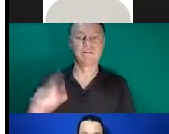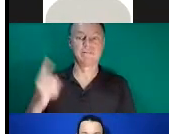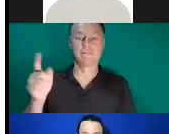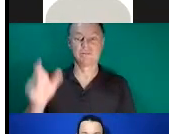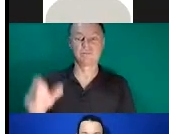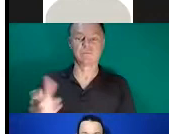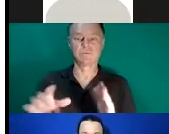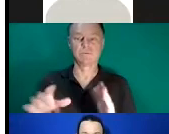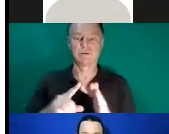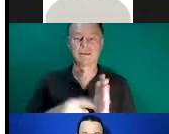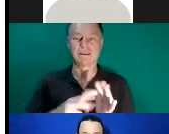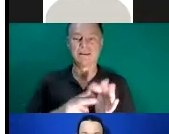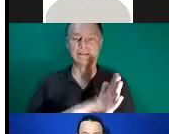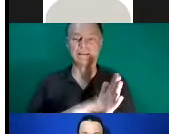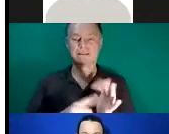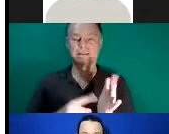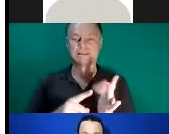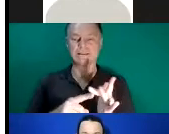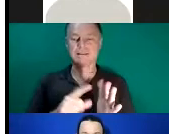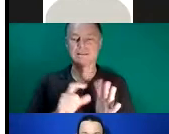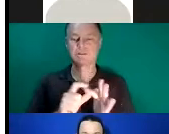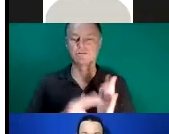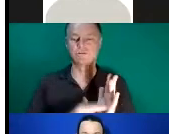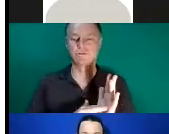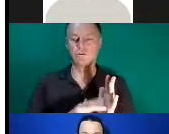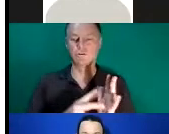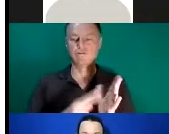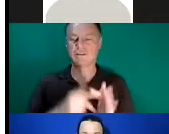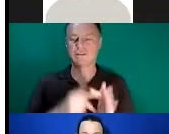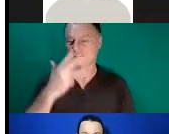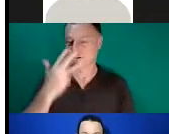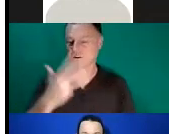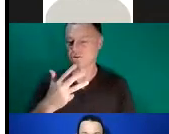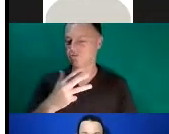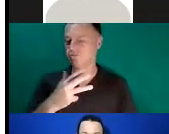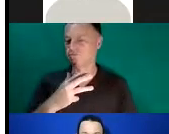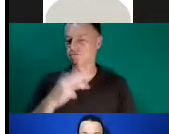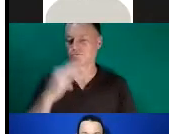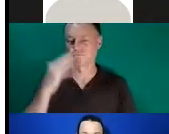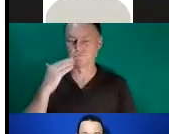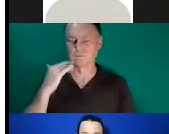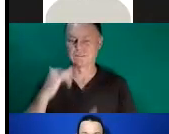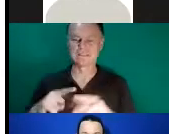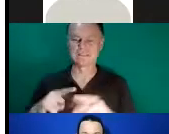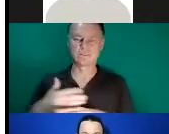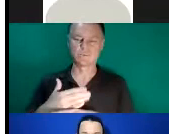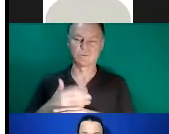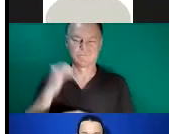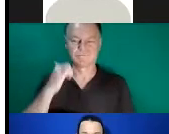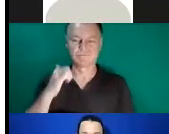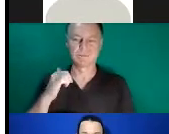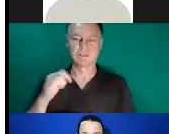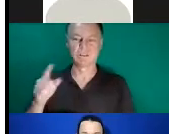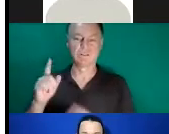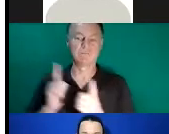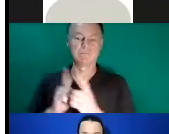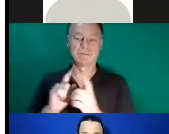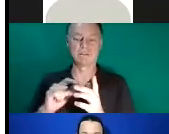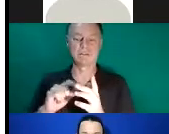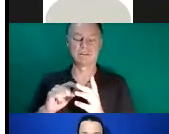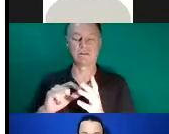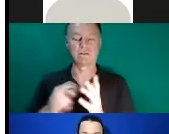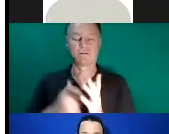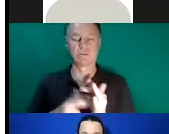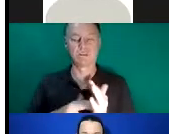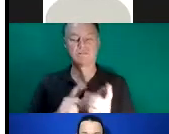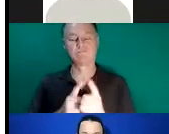was Ellen Nellie Donworth, a 19-year-old sex worker who had a drink with Cream only to wake